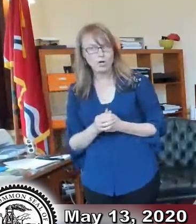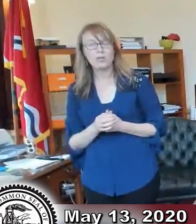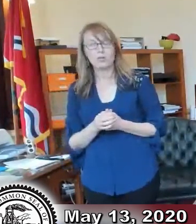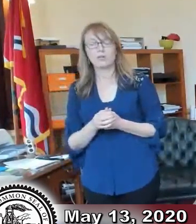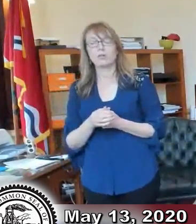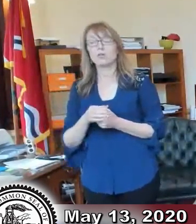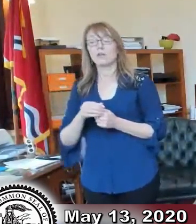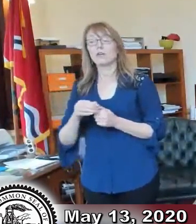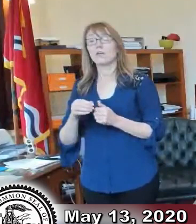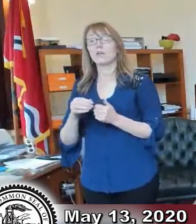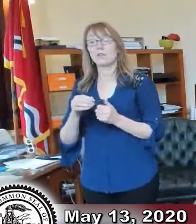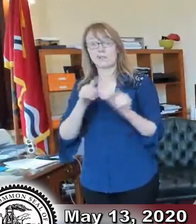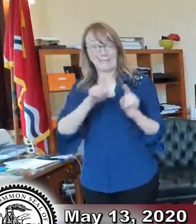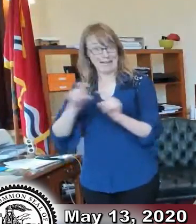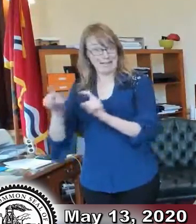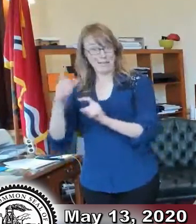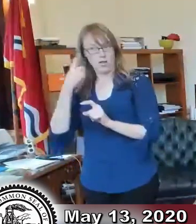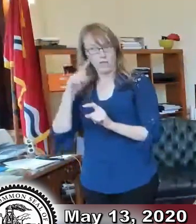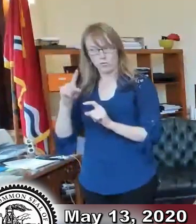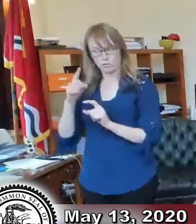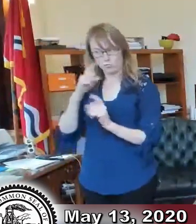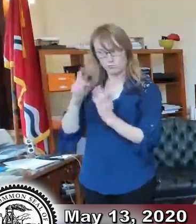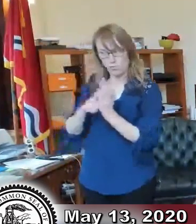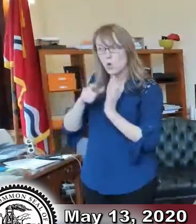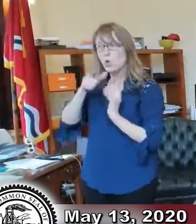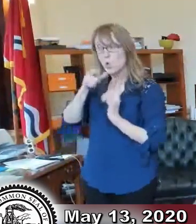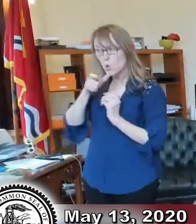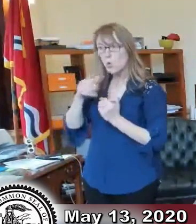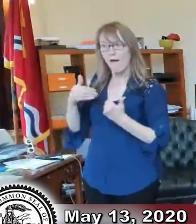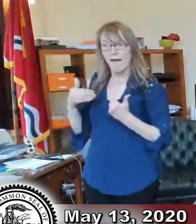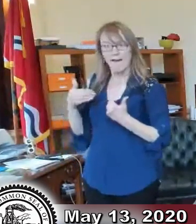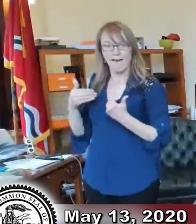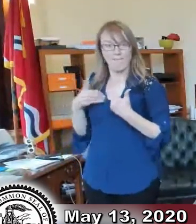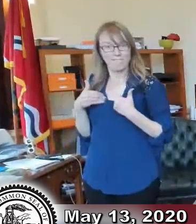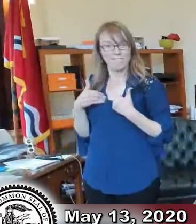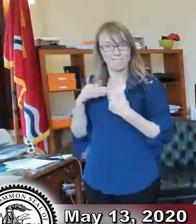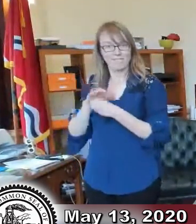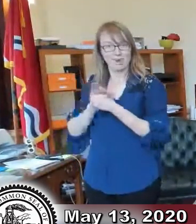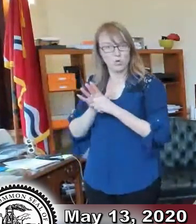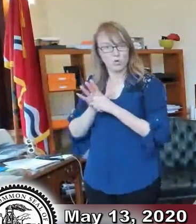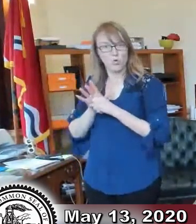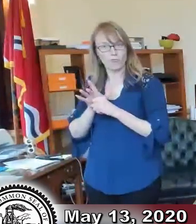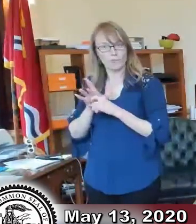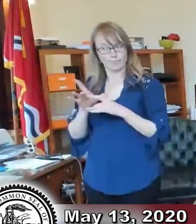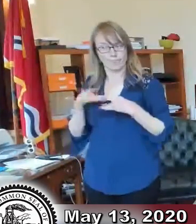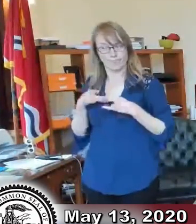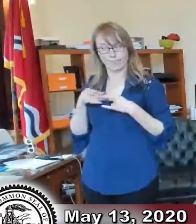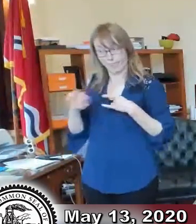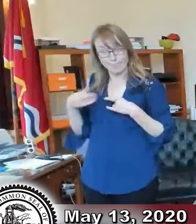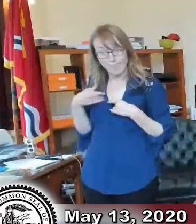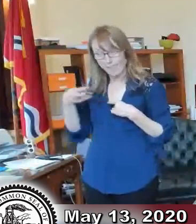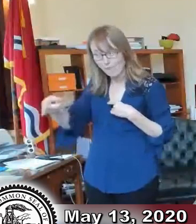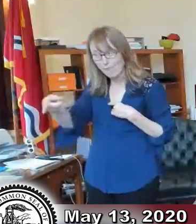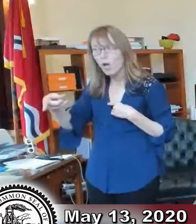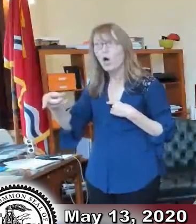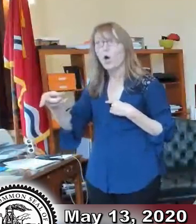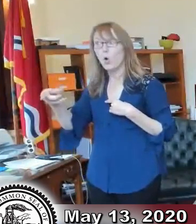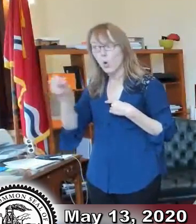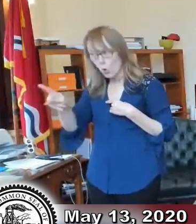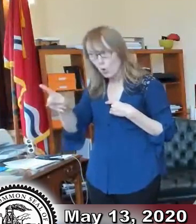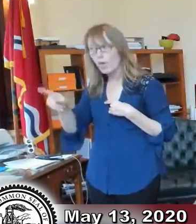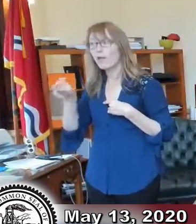quarantine or isolate, I think is really the word if you're positive, isolate the person who